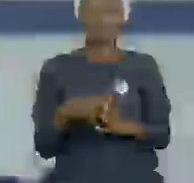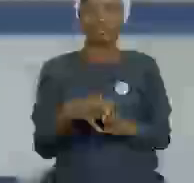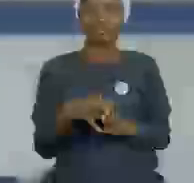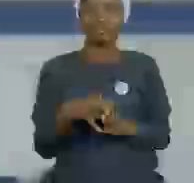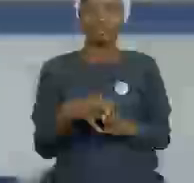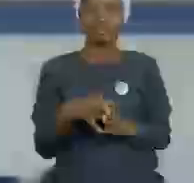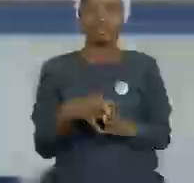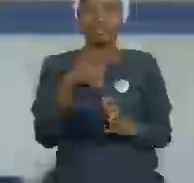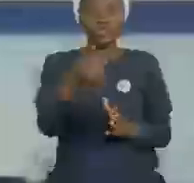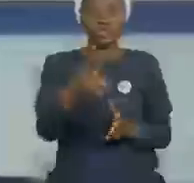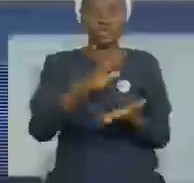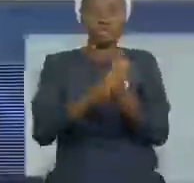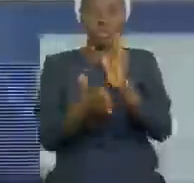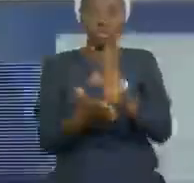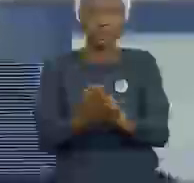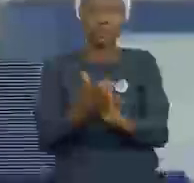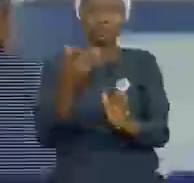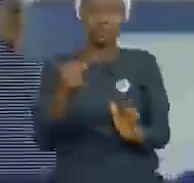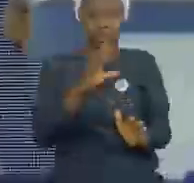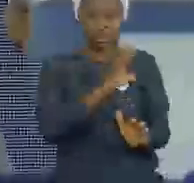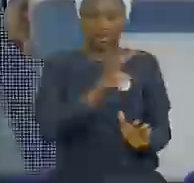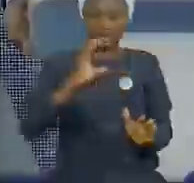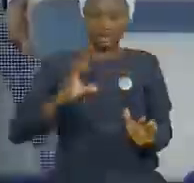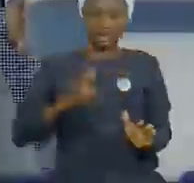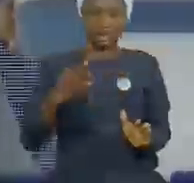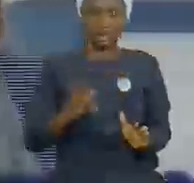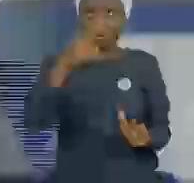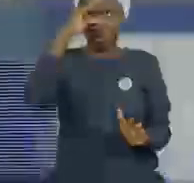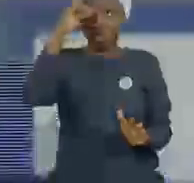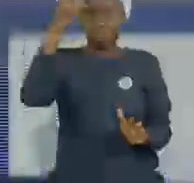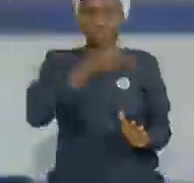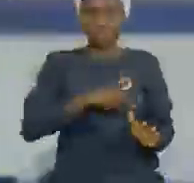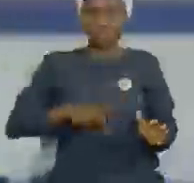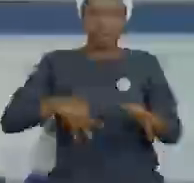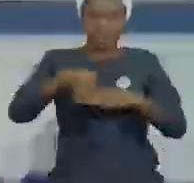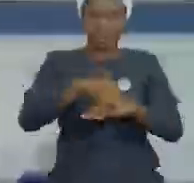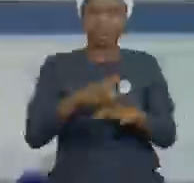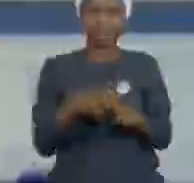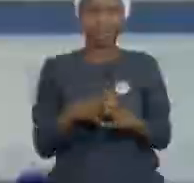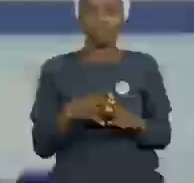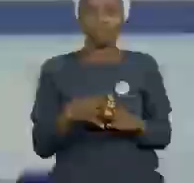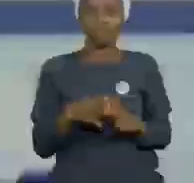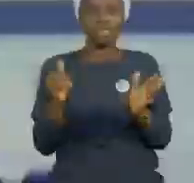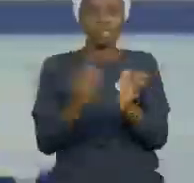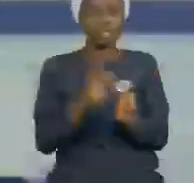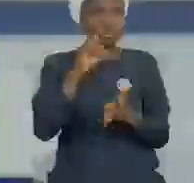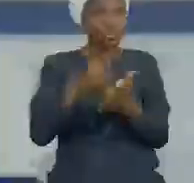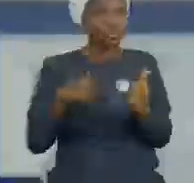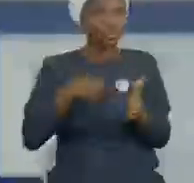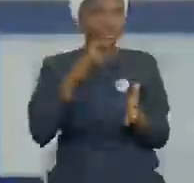You become a citizen of His kingdom. That's what you are talking about